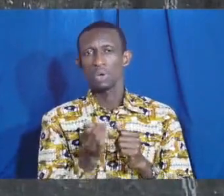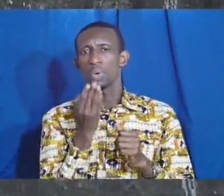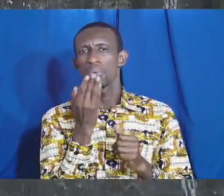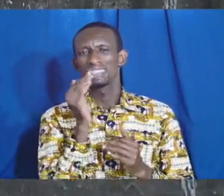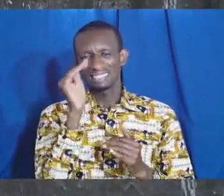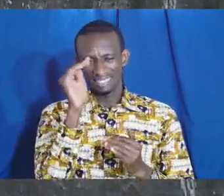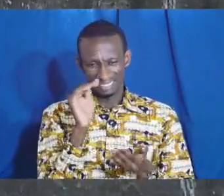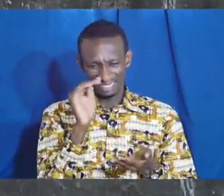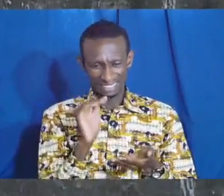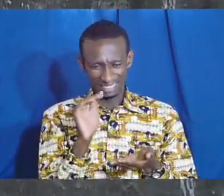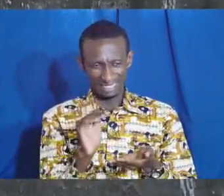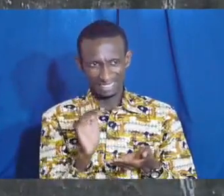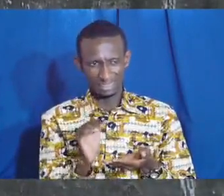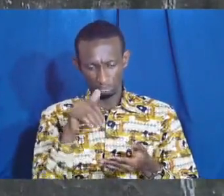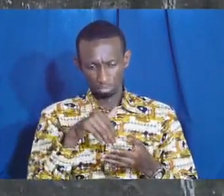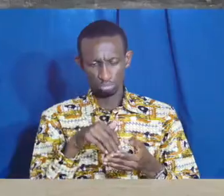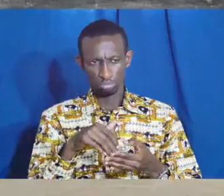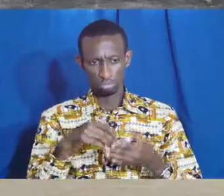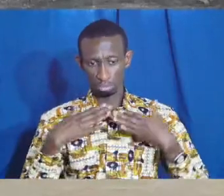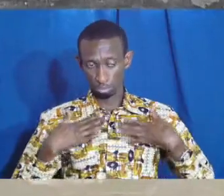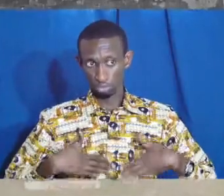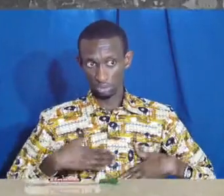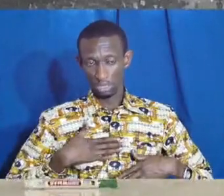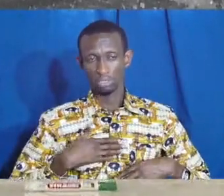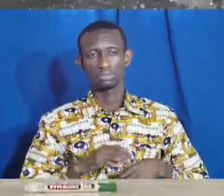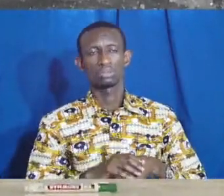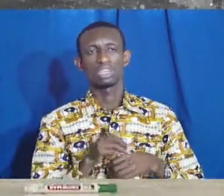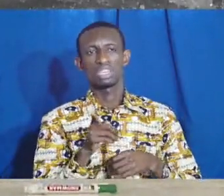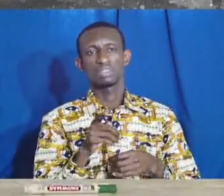body, the enzymes are going to be inactive. Let's have